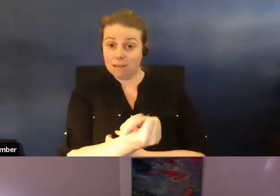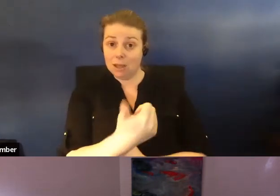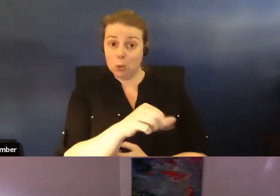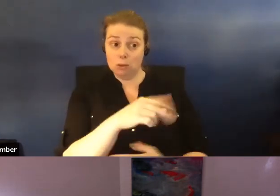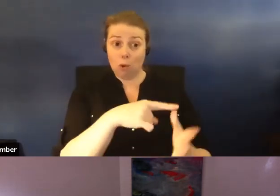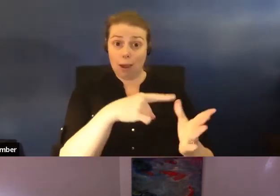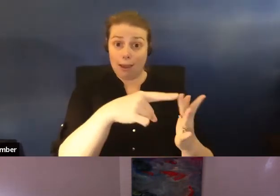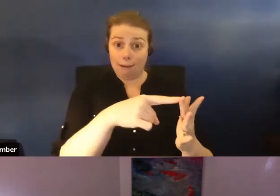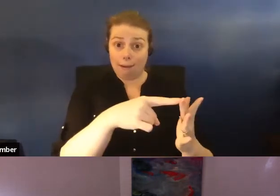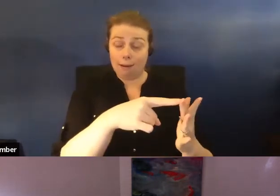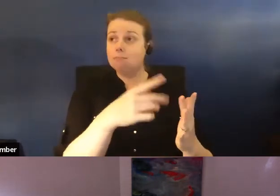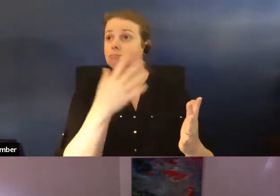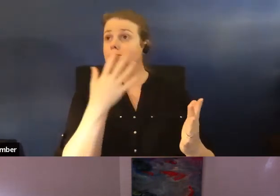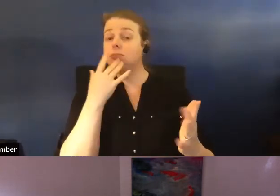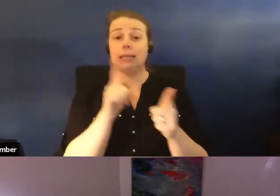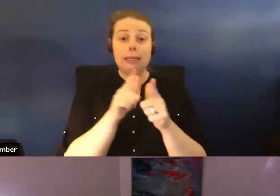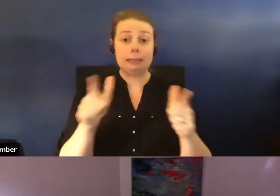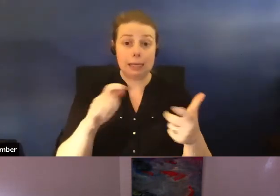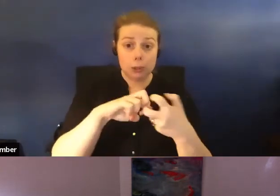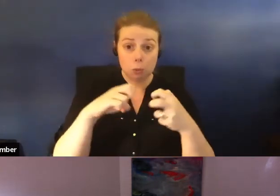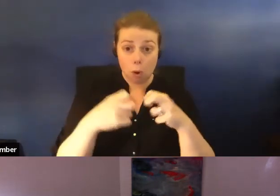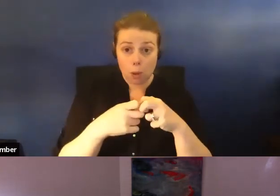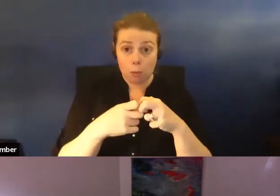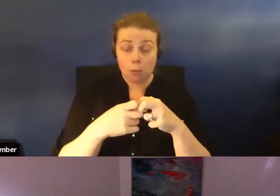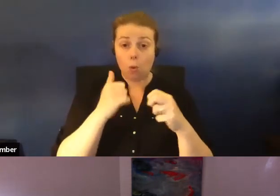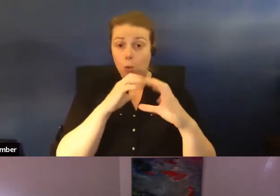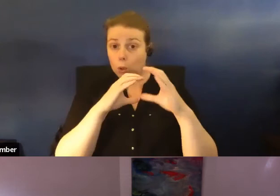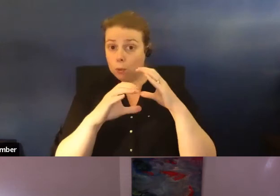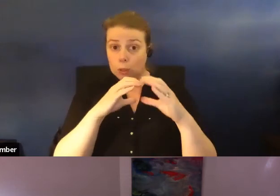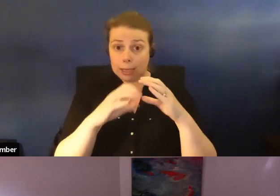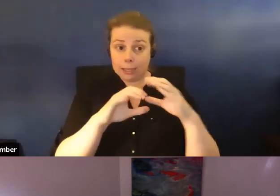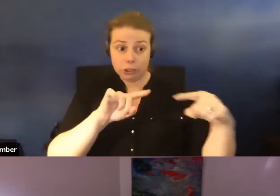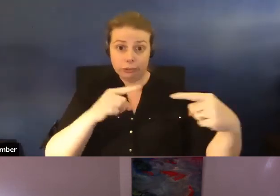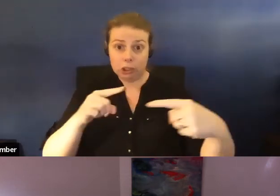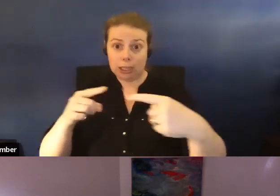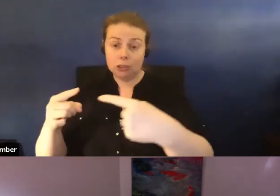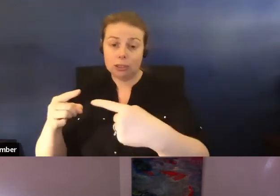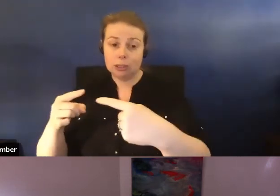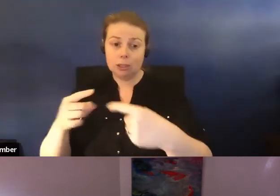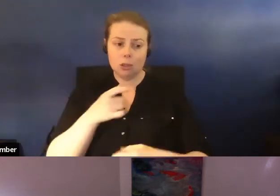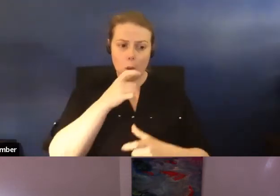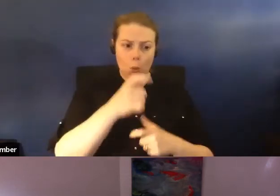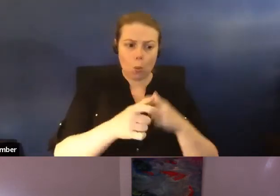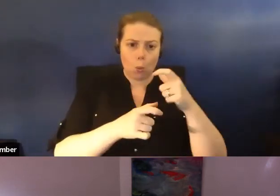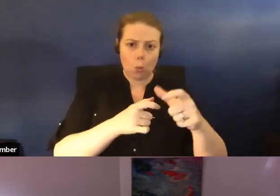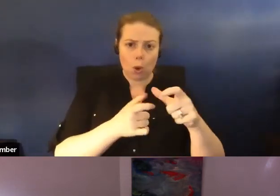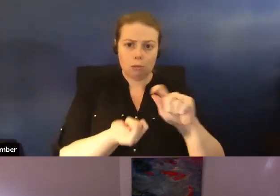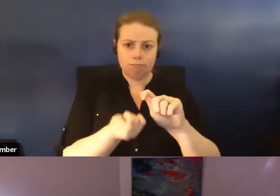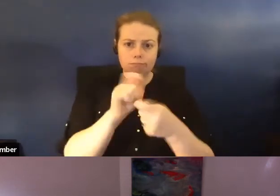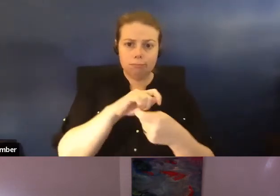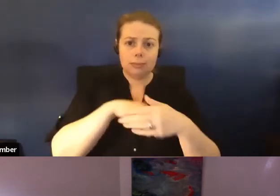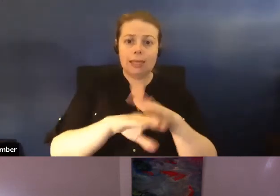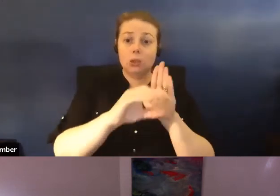where if you have language problems or communication challenges, it will change words into graphical symbols to help you